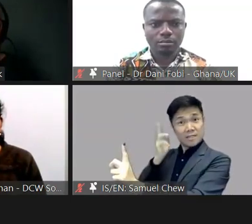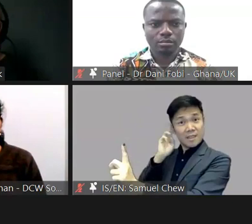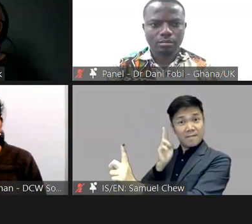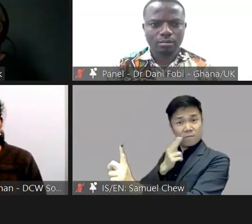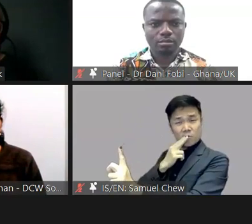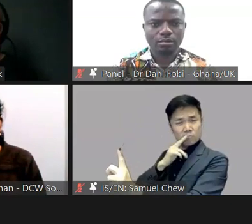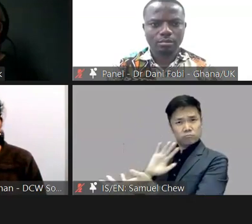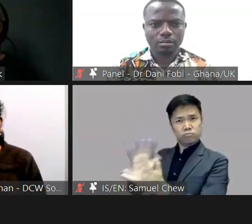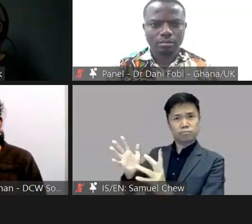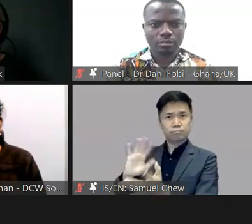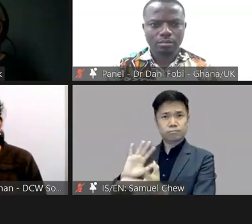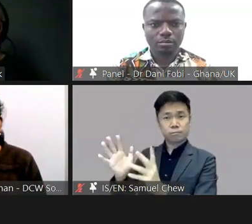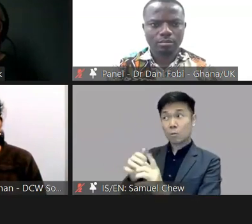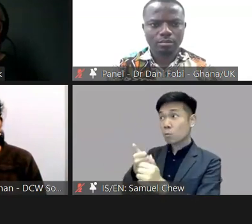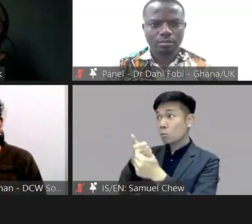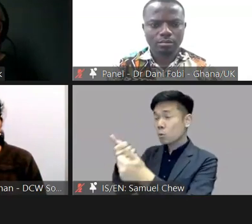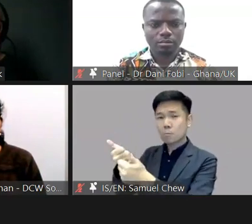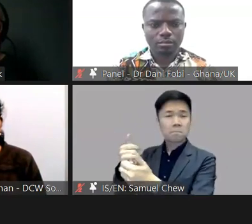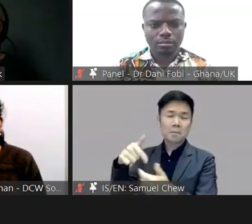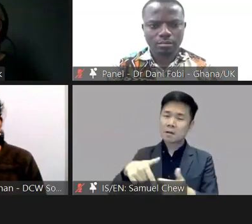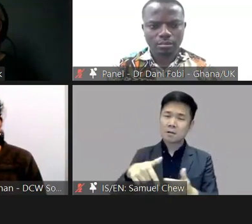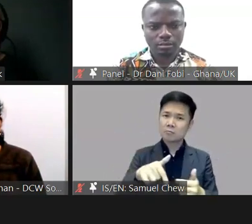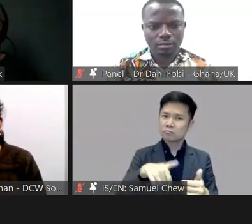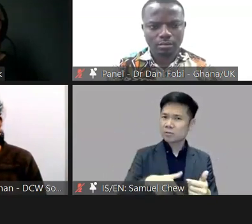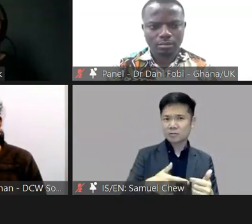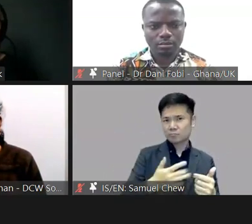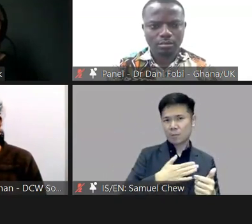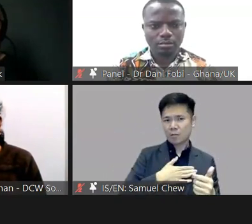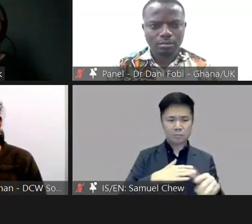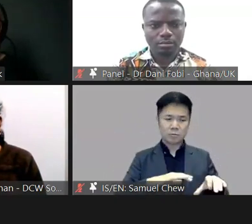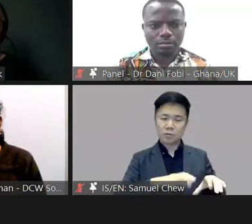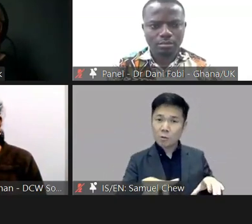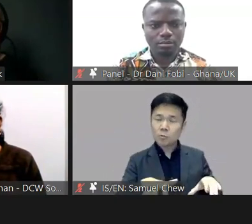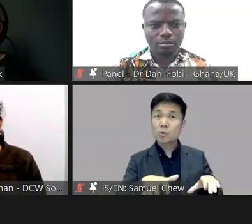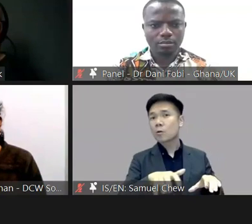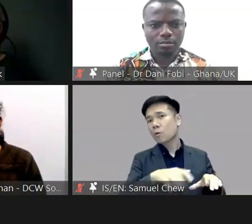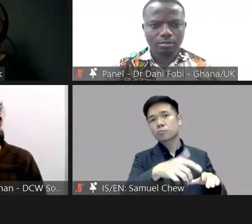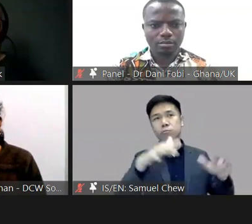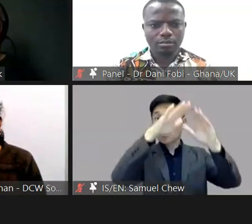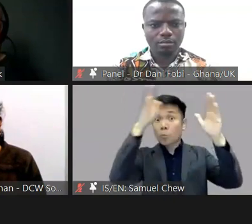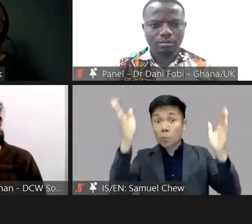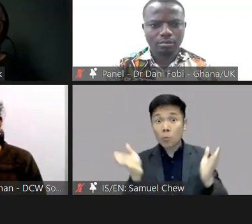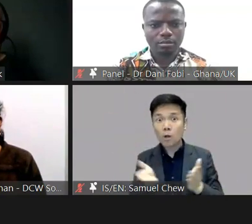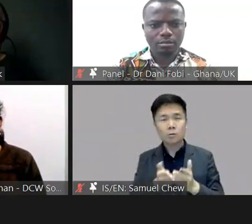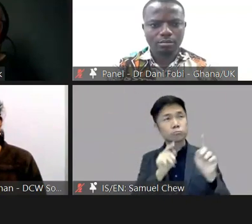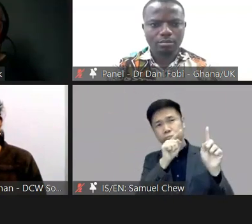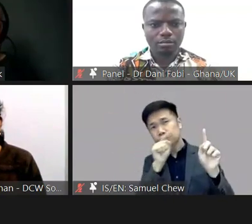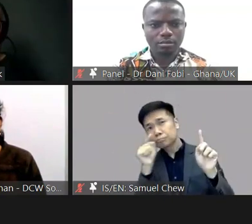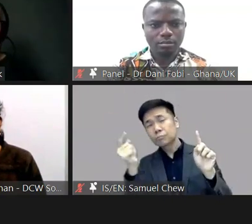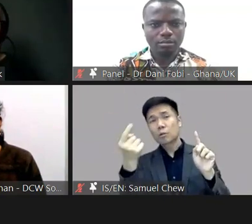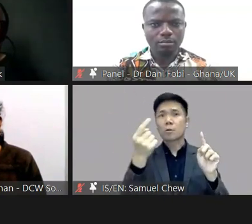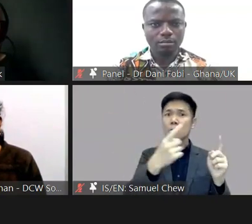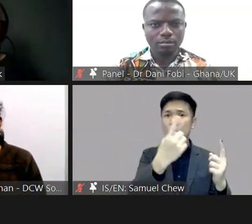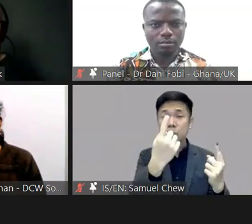country or maybe some other people, like they have also deaf children and